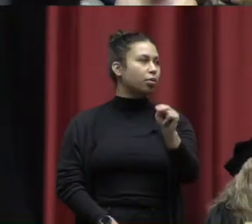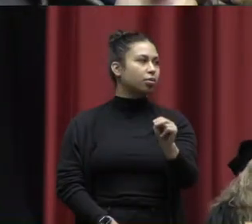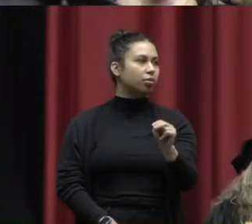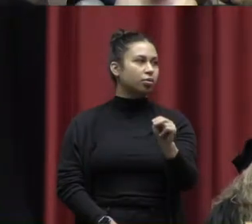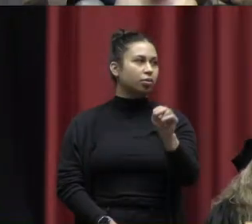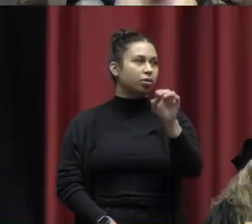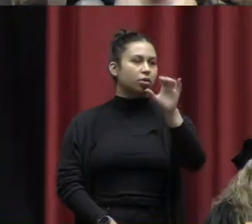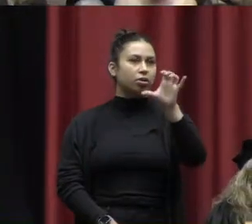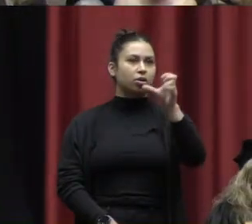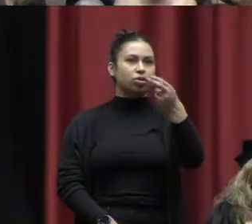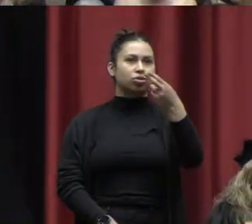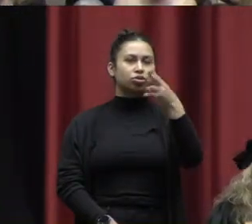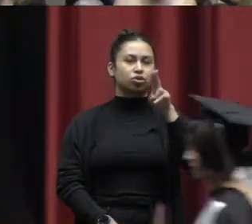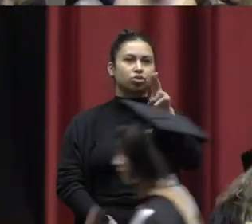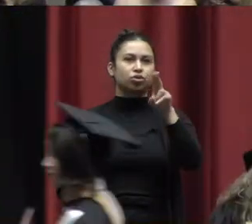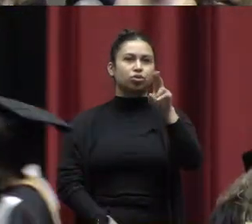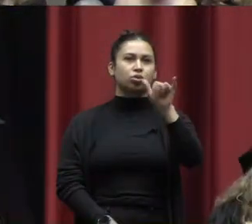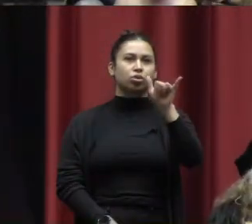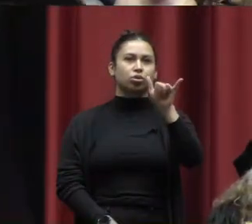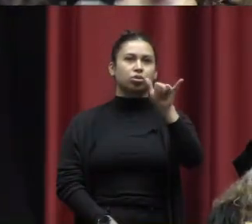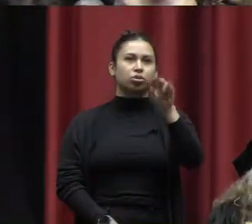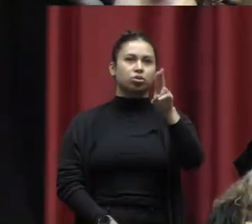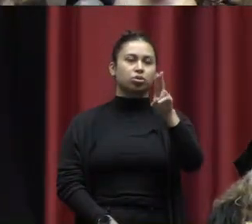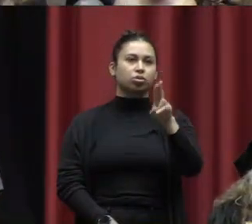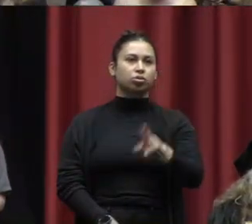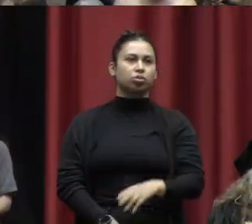Xu Yu.